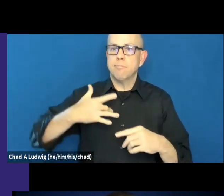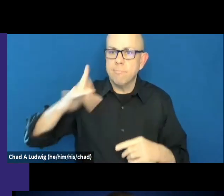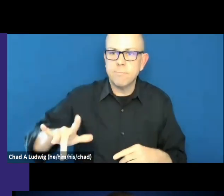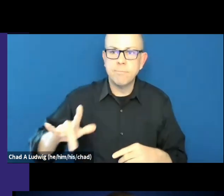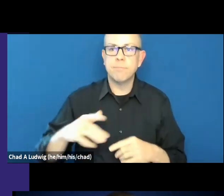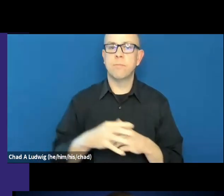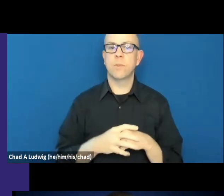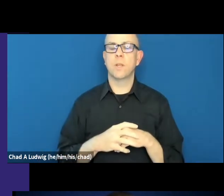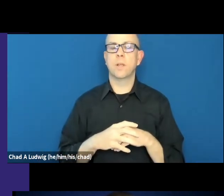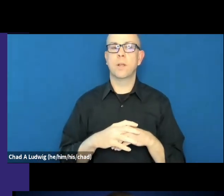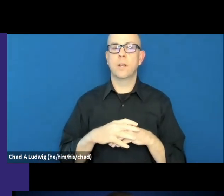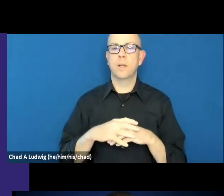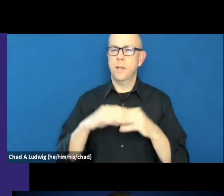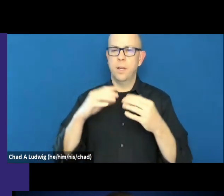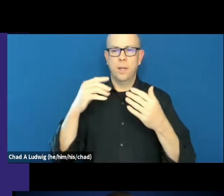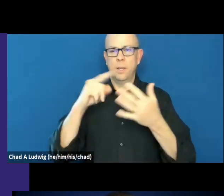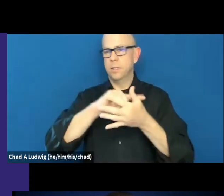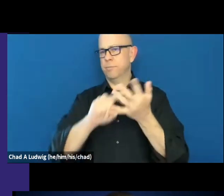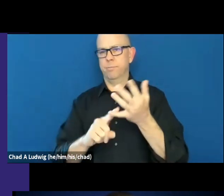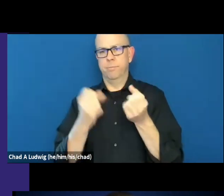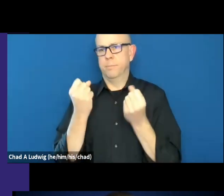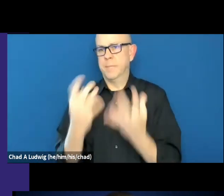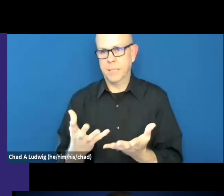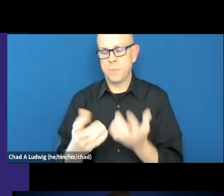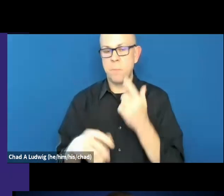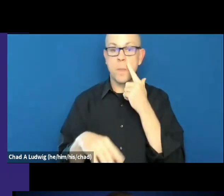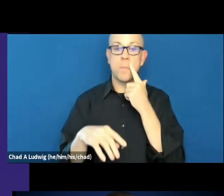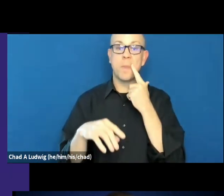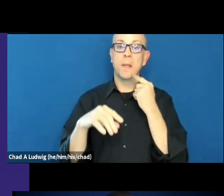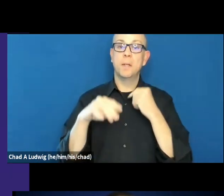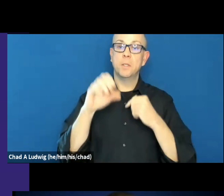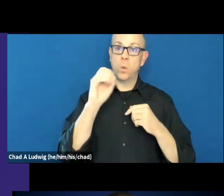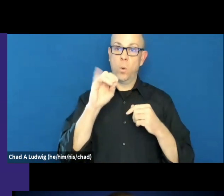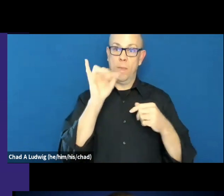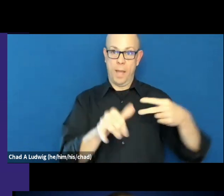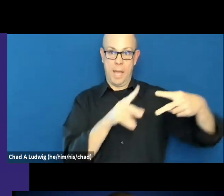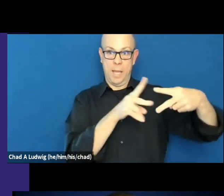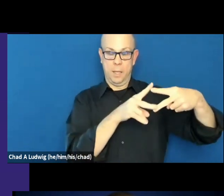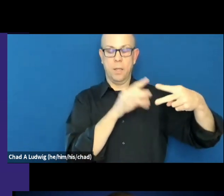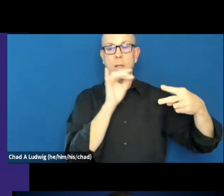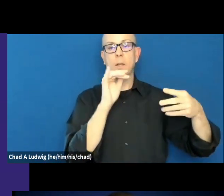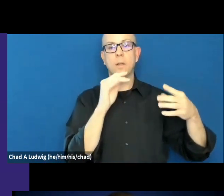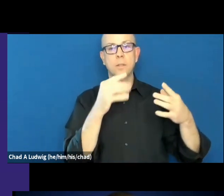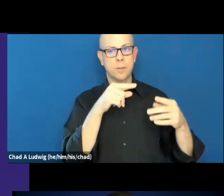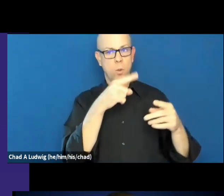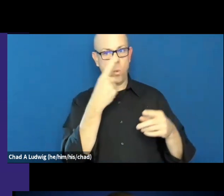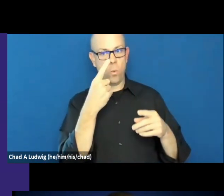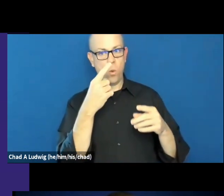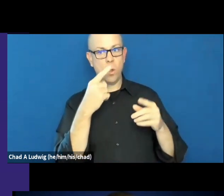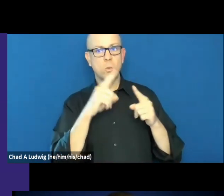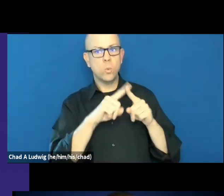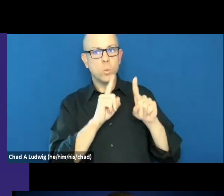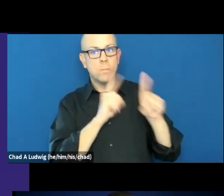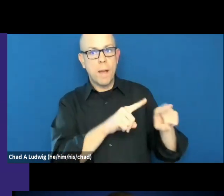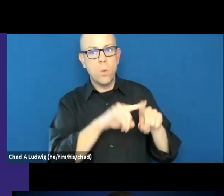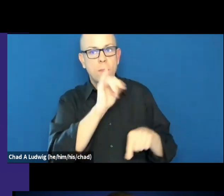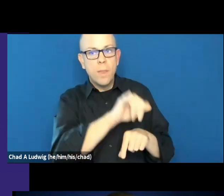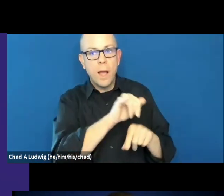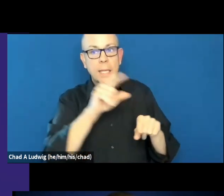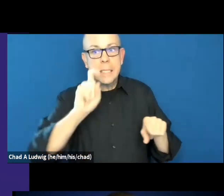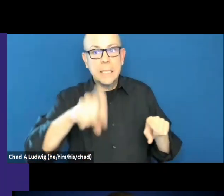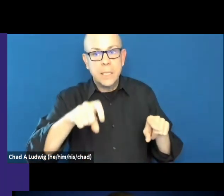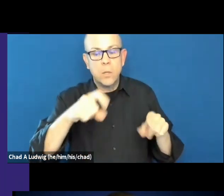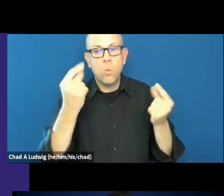misunderstanding of cultural norms, lack of cultural sensitivity when dealing with individuals who are victims of domestic and sexual violence. And